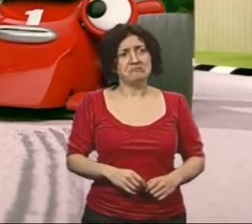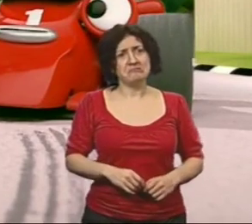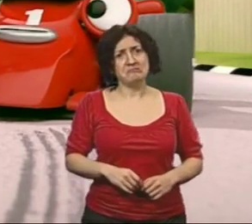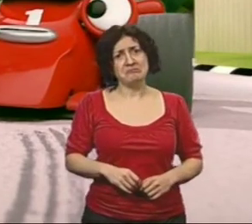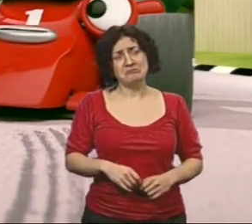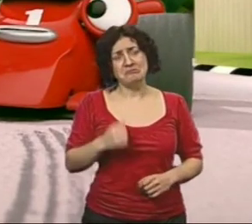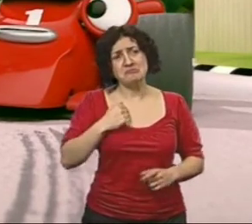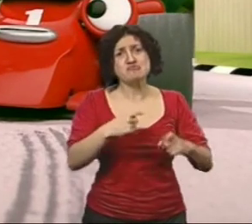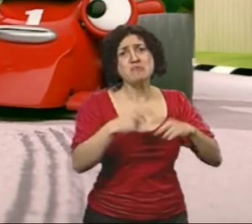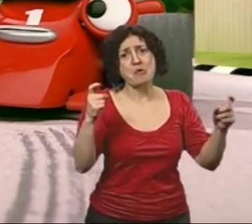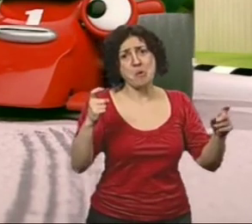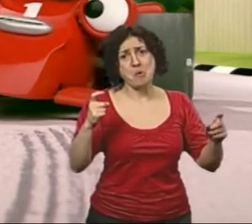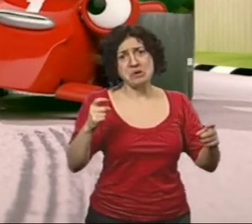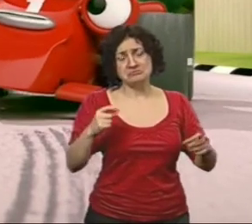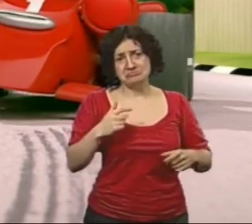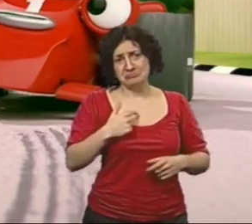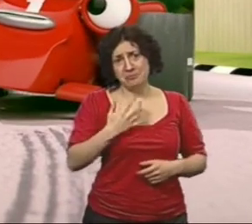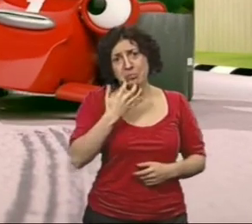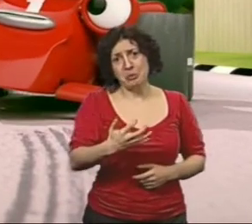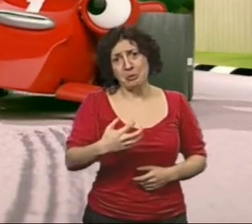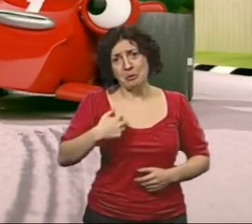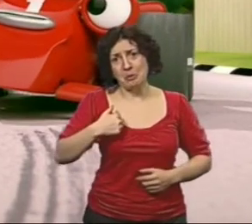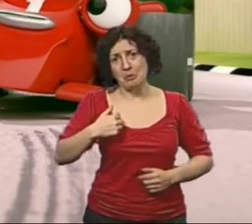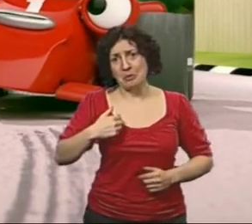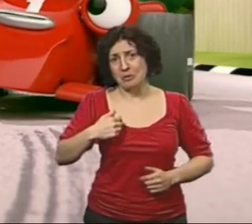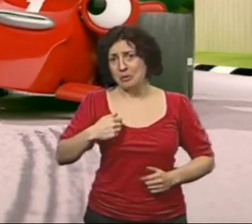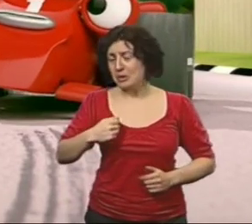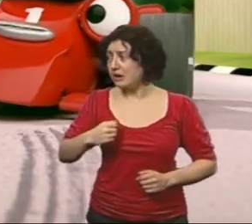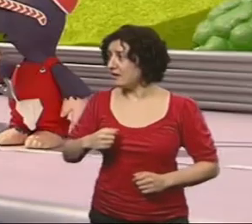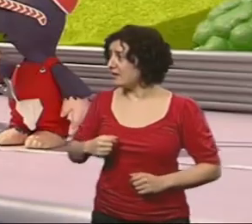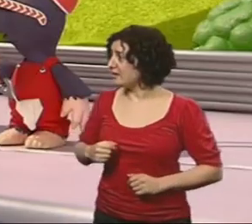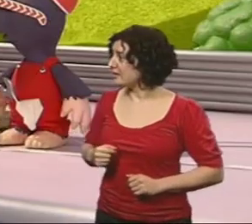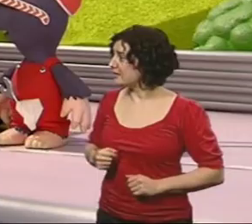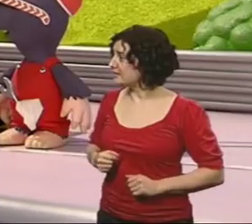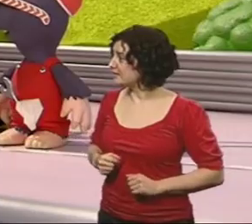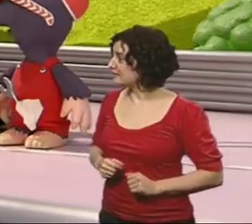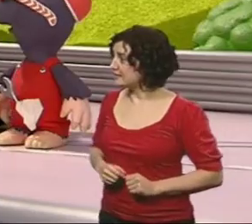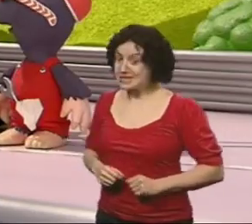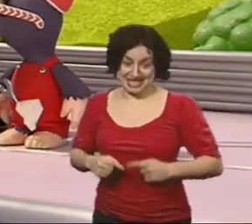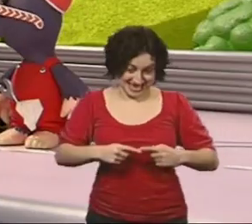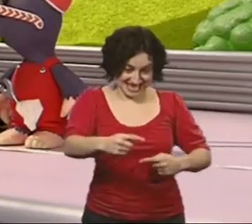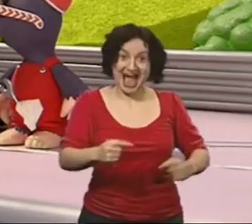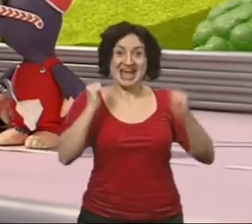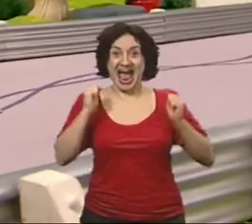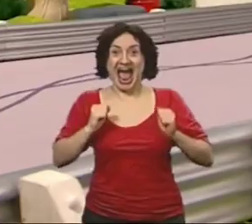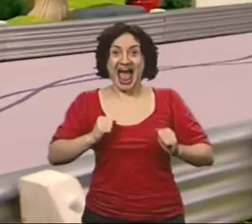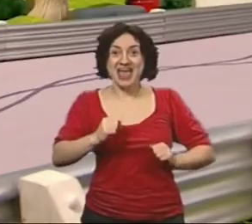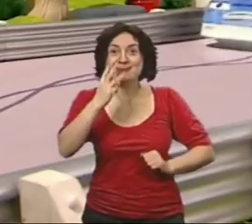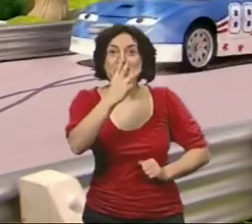It is. It's just that the tyre mark record, well, it means a lot to me, boy. 31